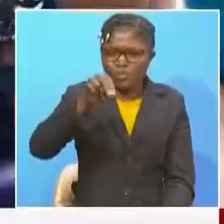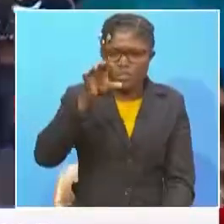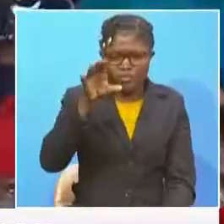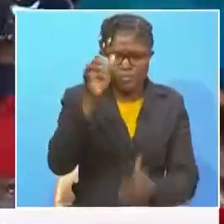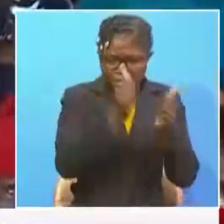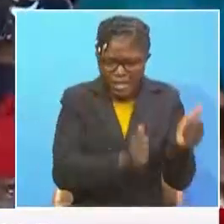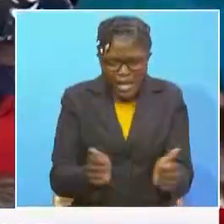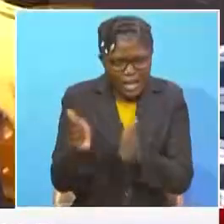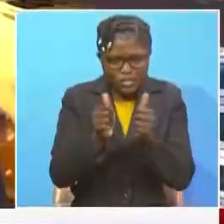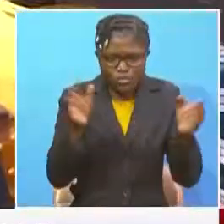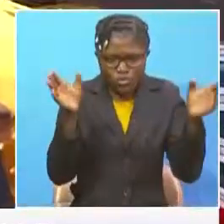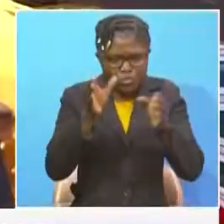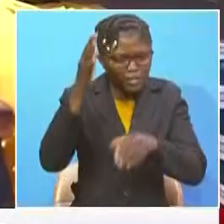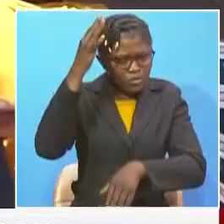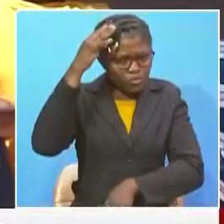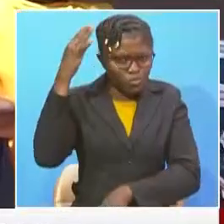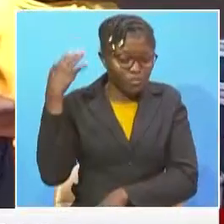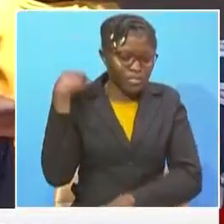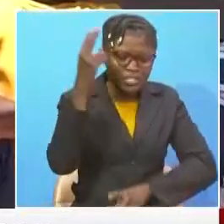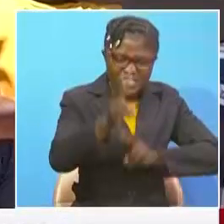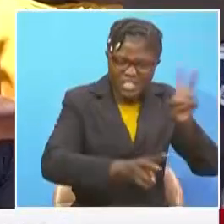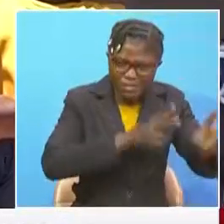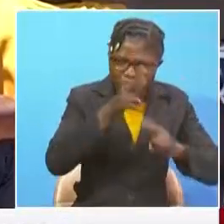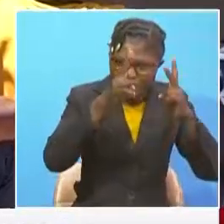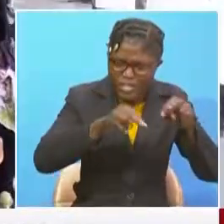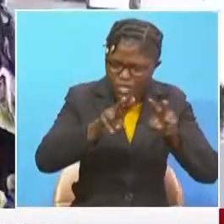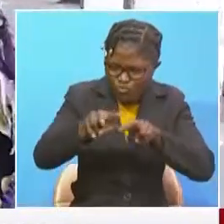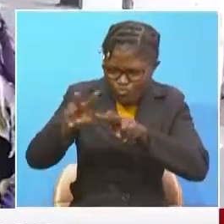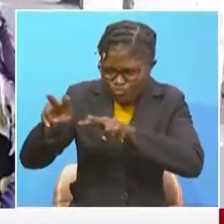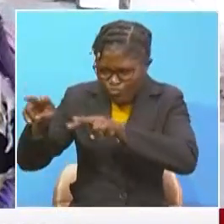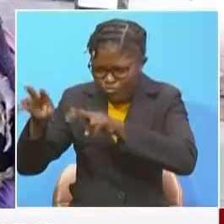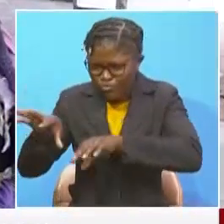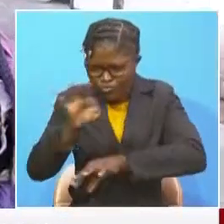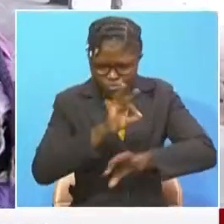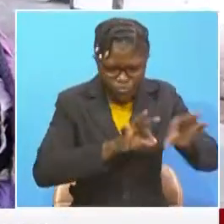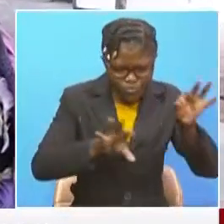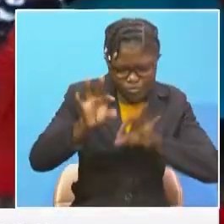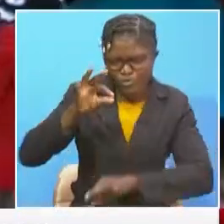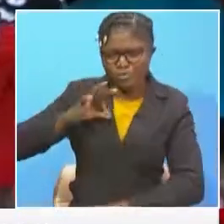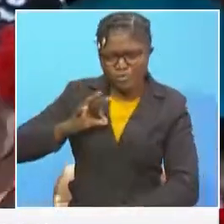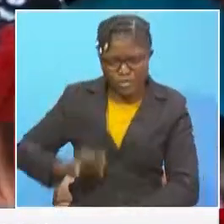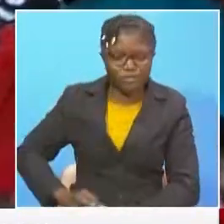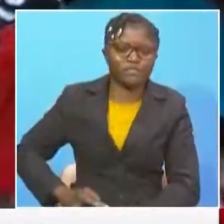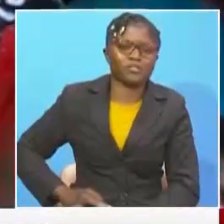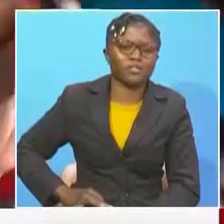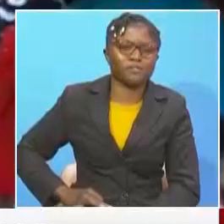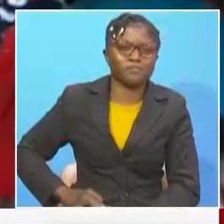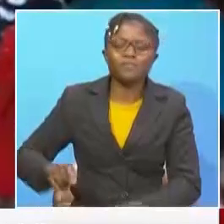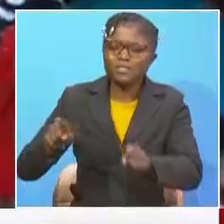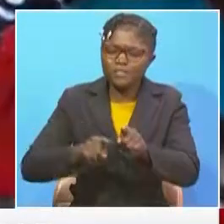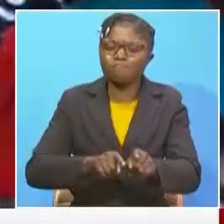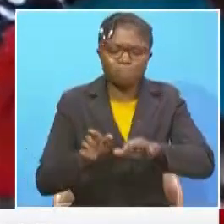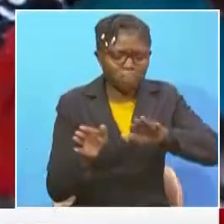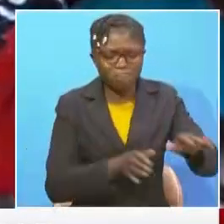Community Development Officer, visited Mukupakatandula's village to monitor the ongoing selection of potential beneficiaries.